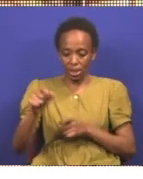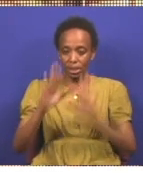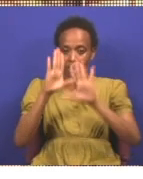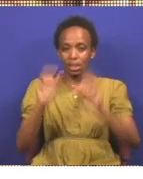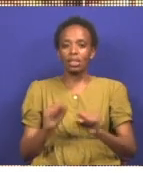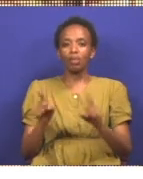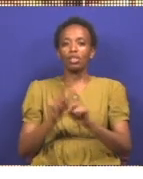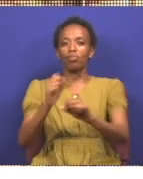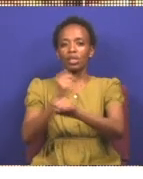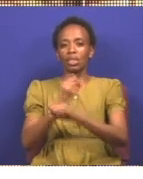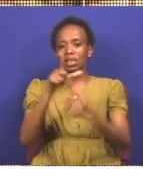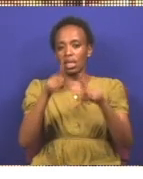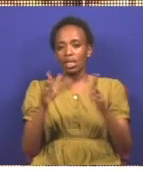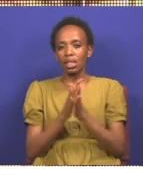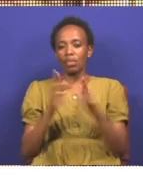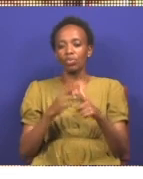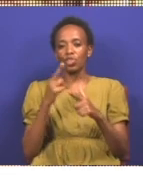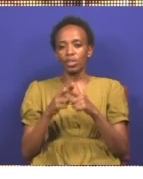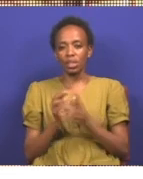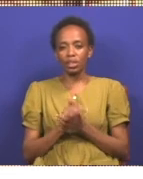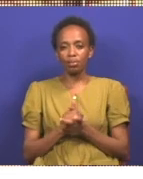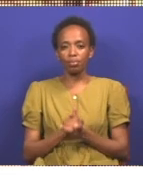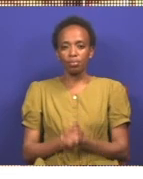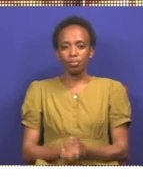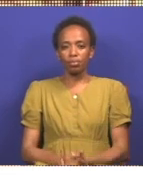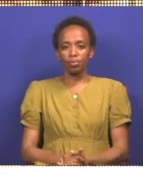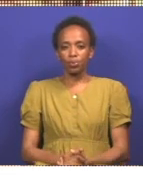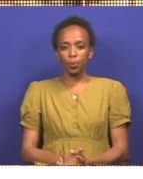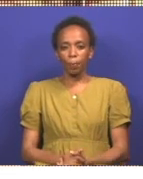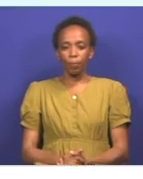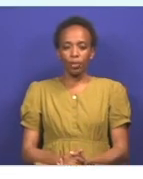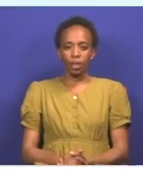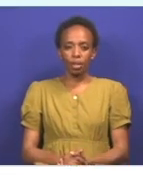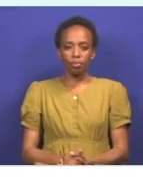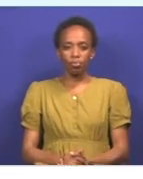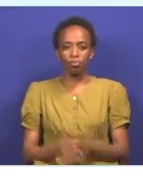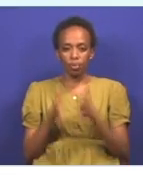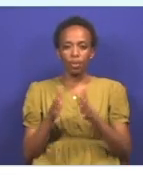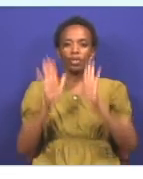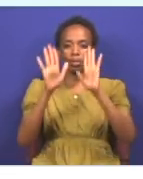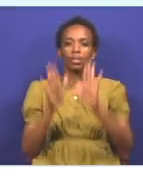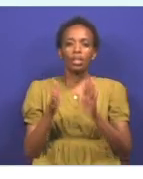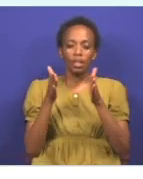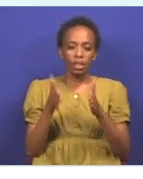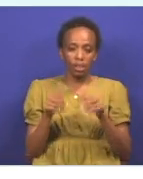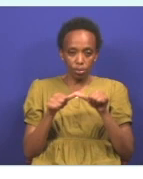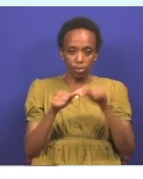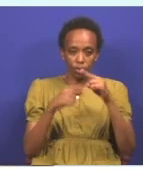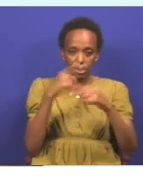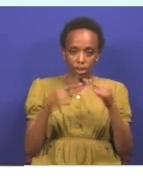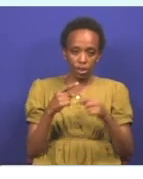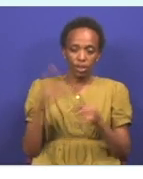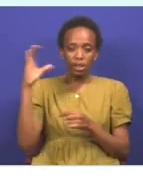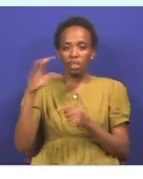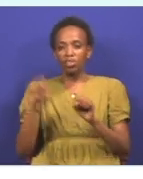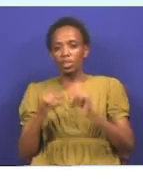and protecting land and resources. Daisy Love with that report. So it is important this push continues. Civil